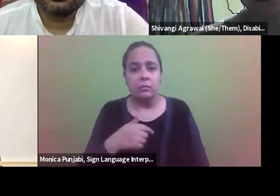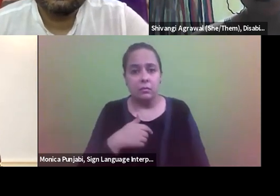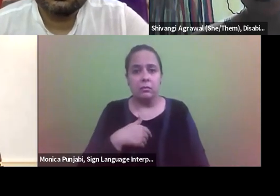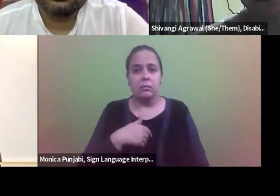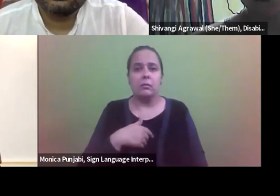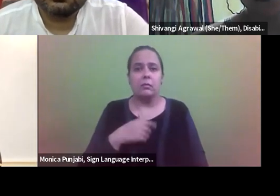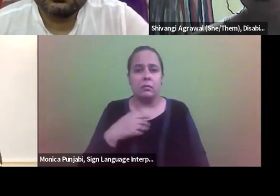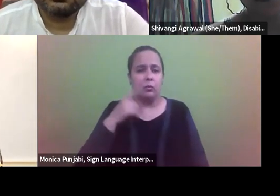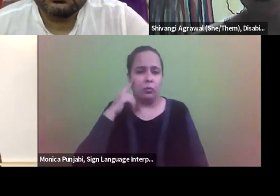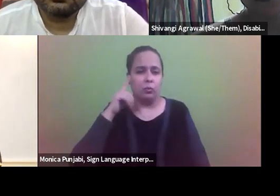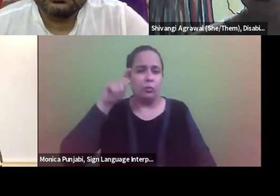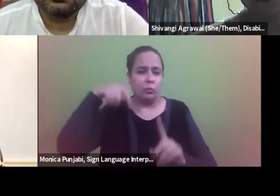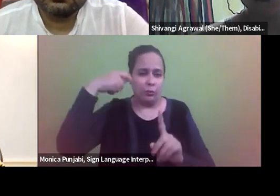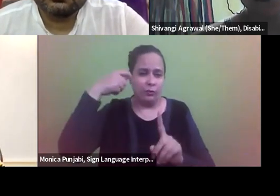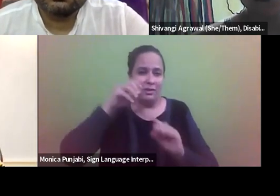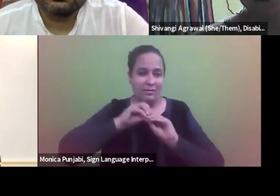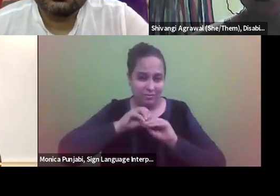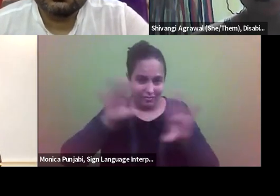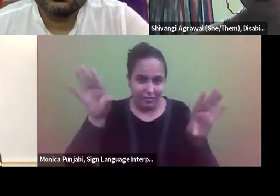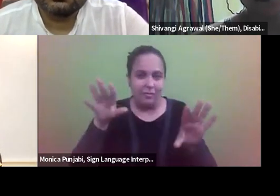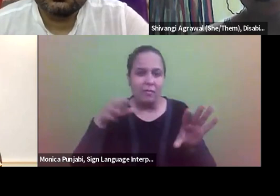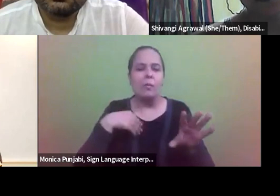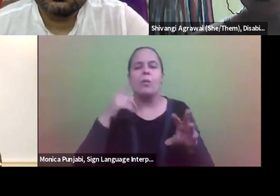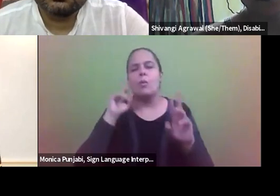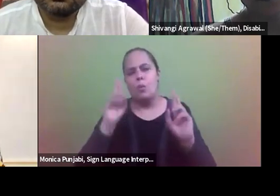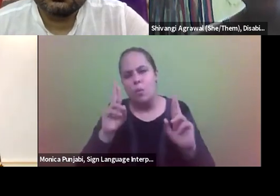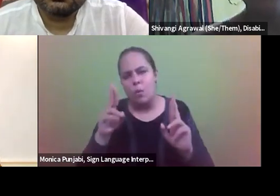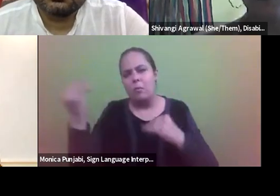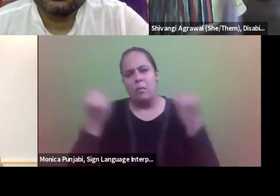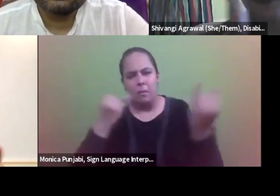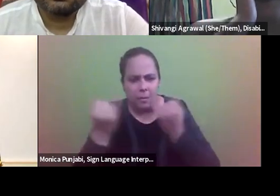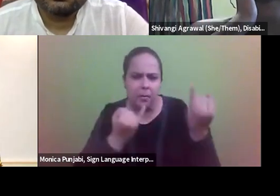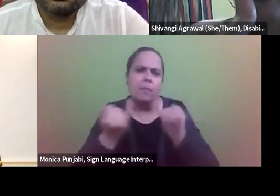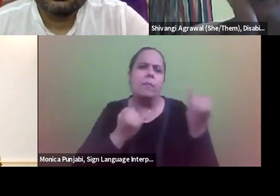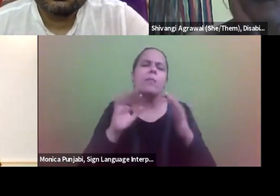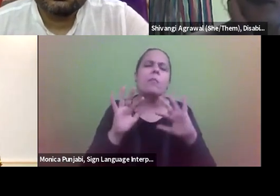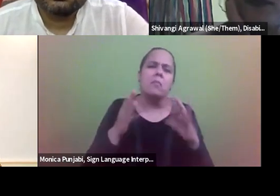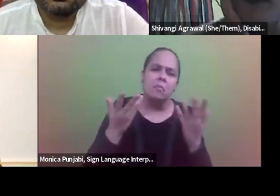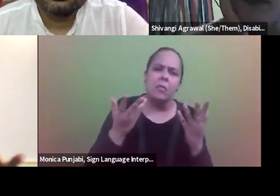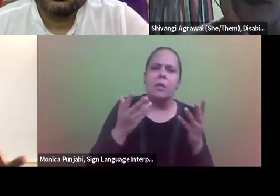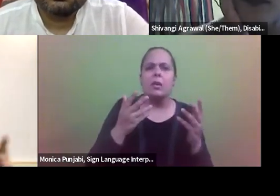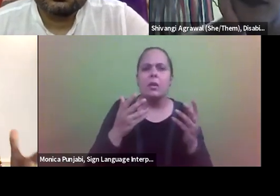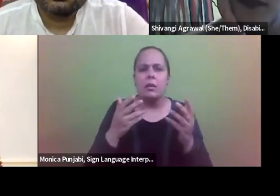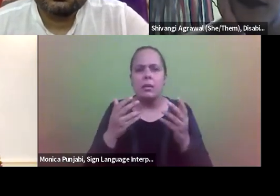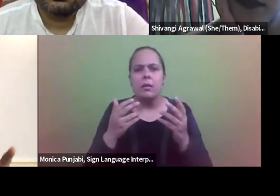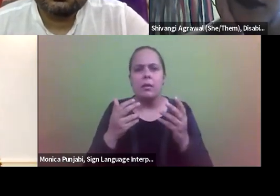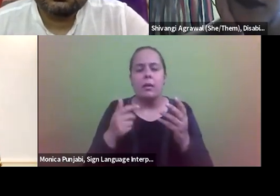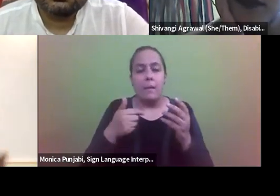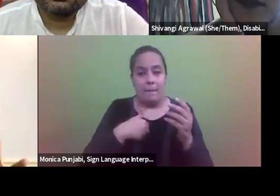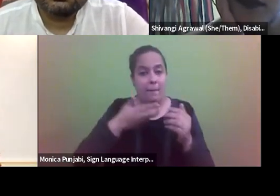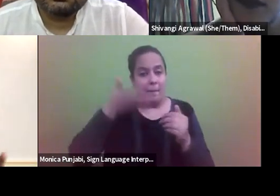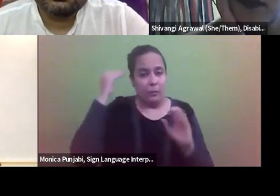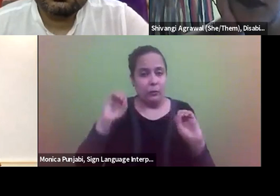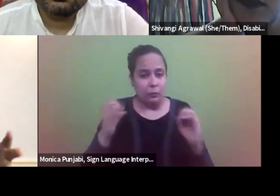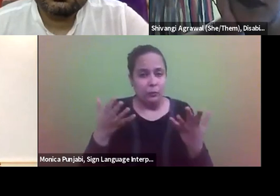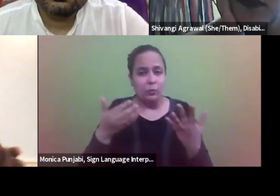come. I won't deny that. And I initially, me and my team, we really thought the